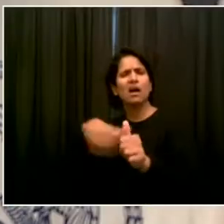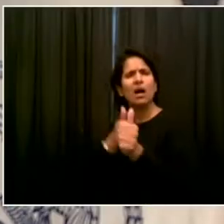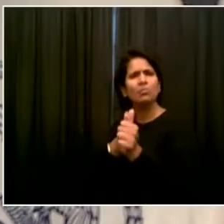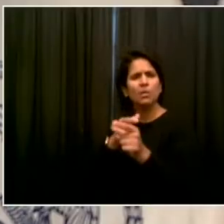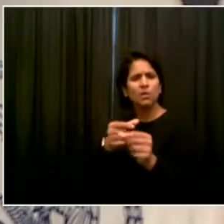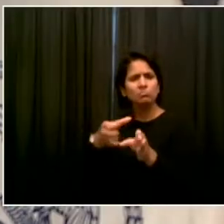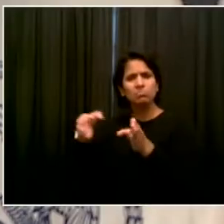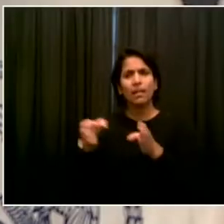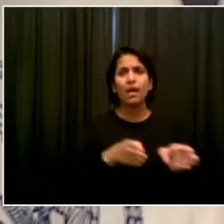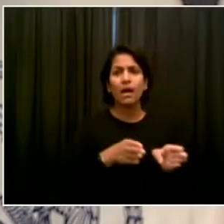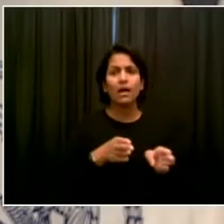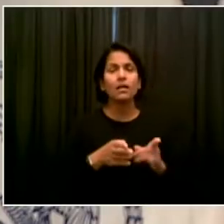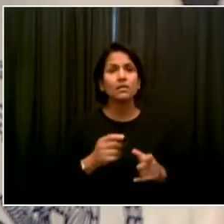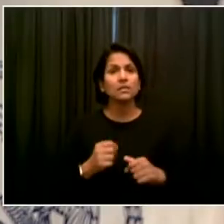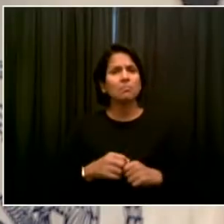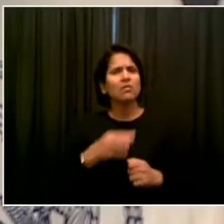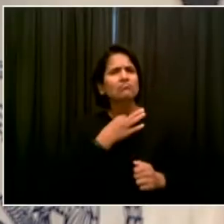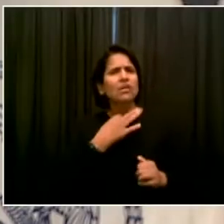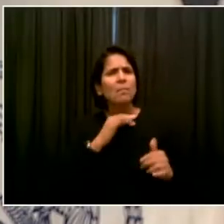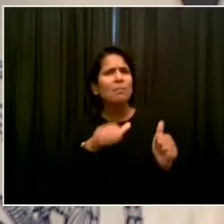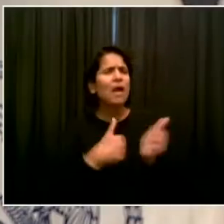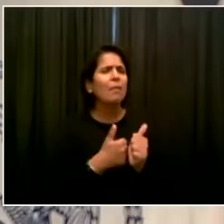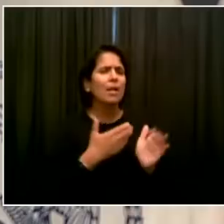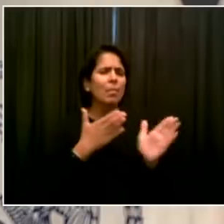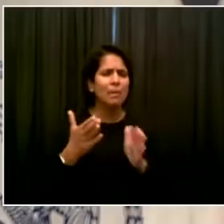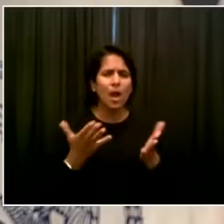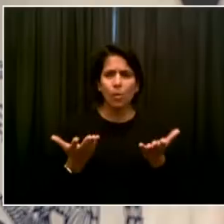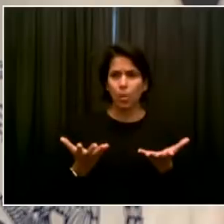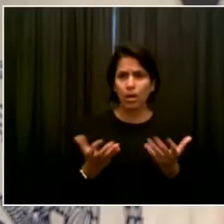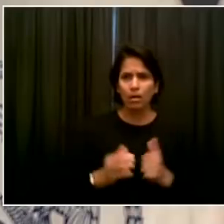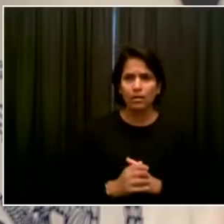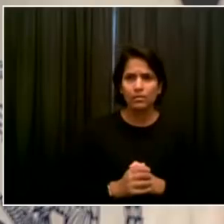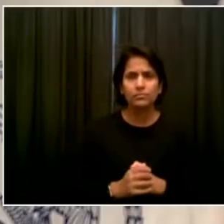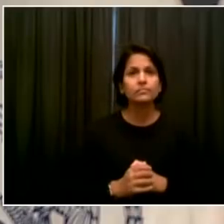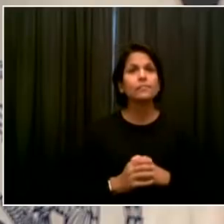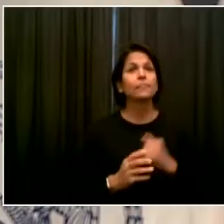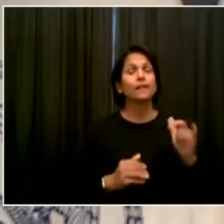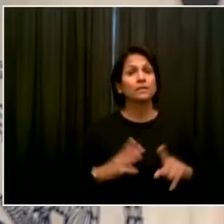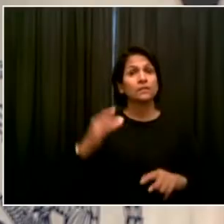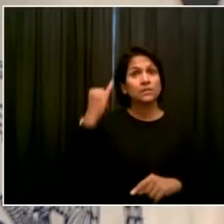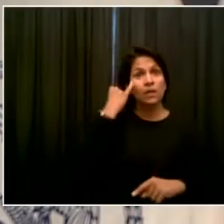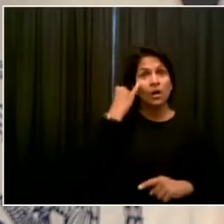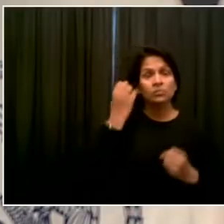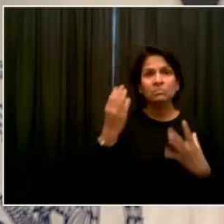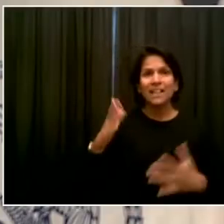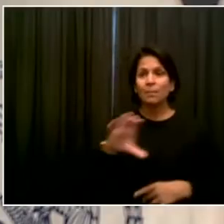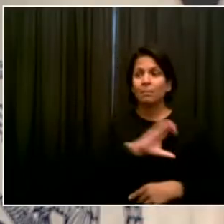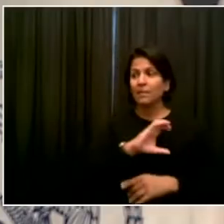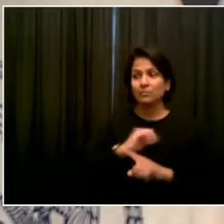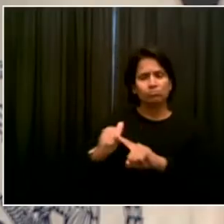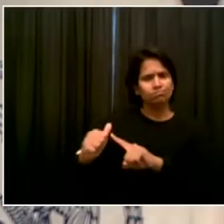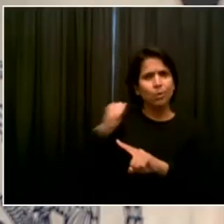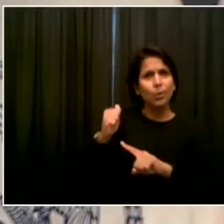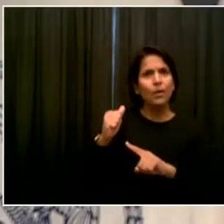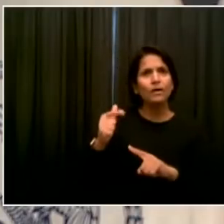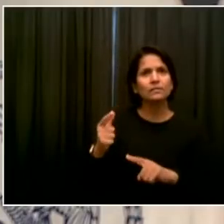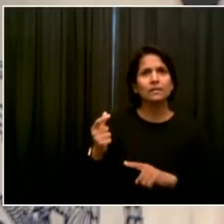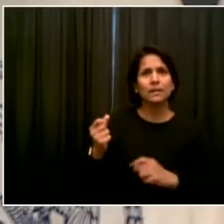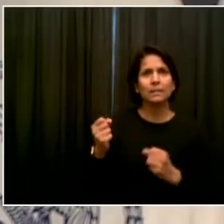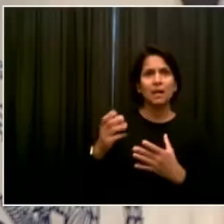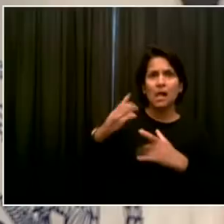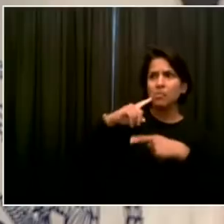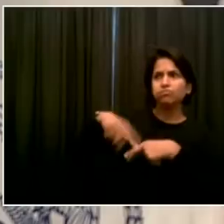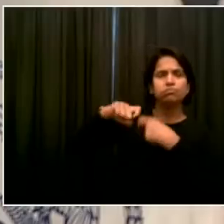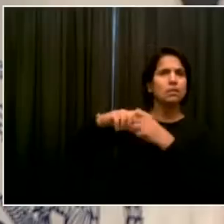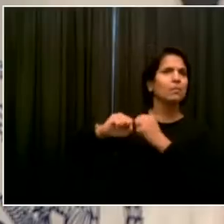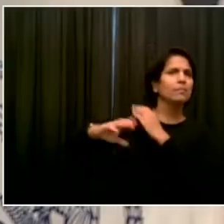contingency plans are. Can you give a little detail about what exactly you're going to do if thousands of police